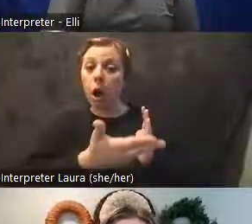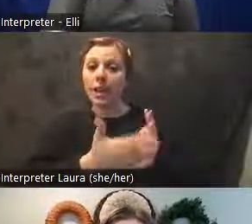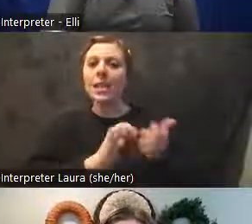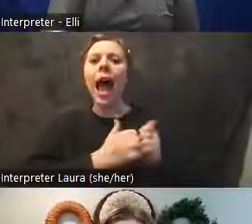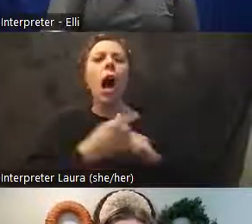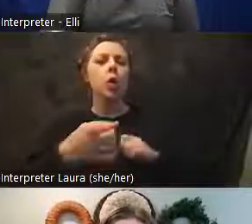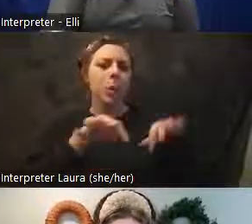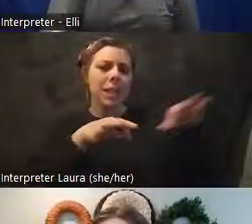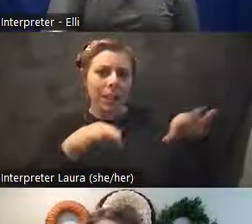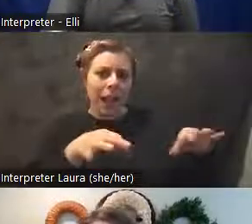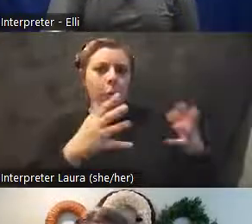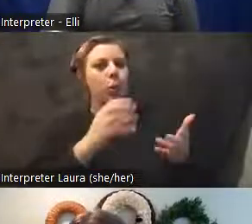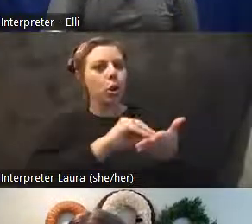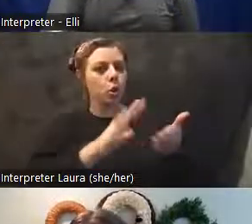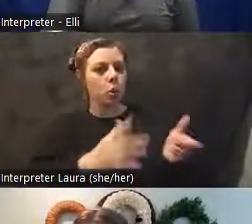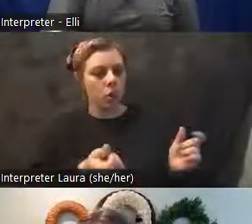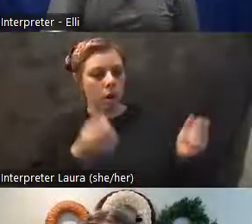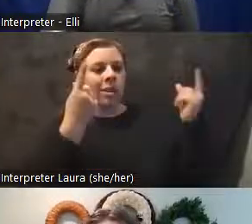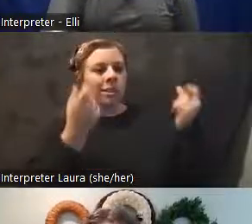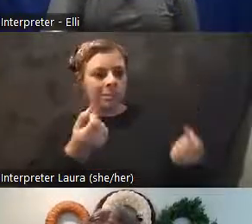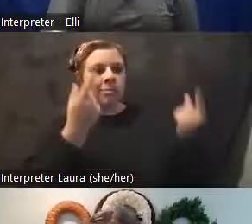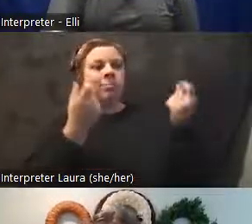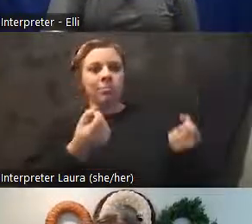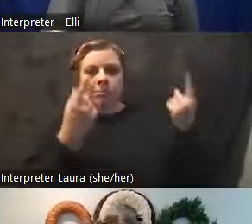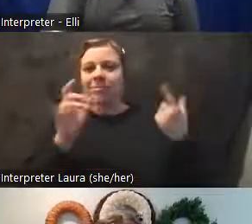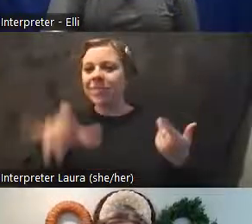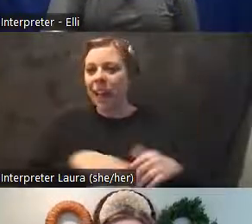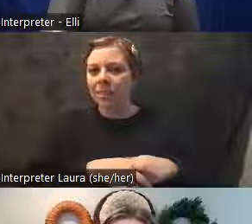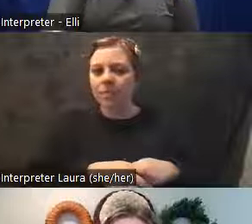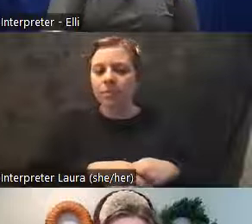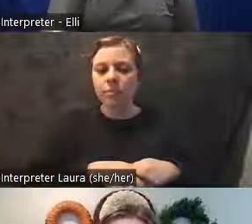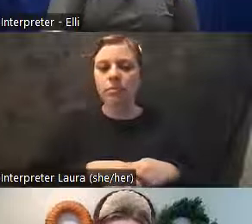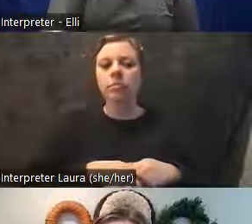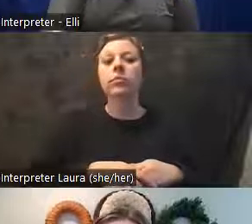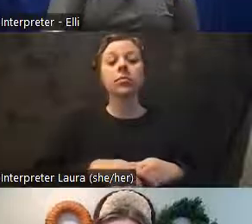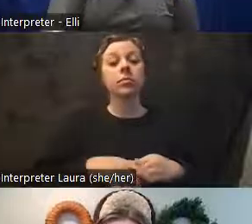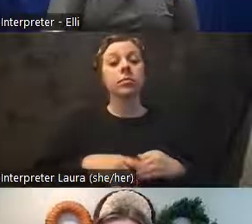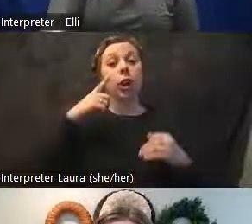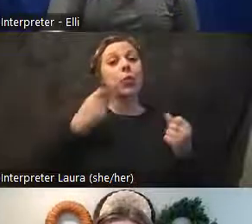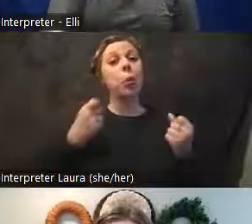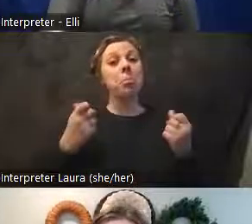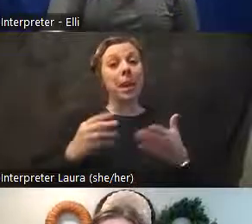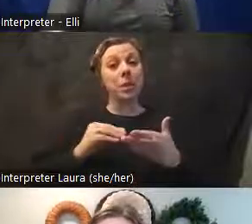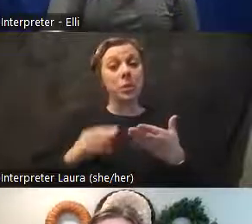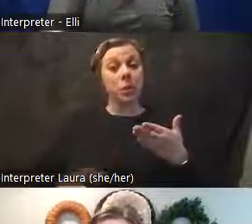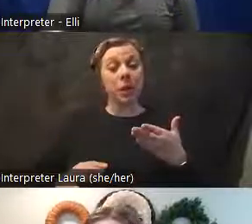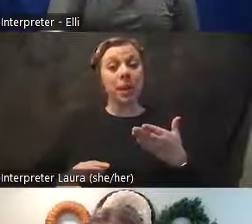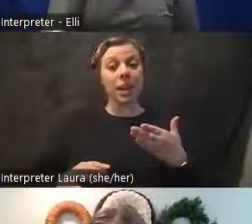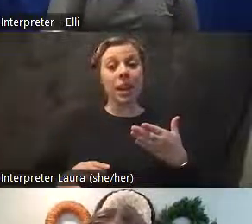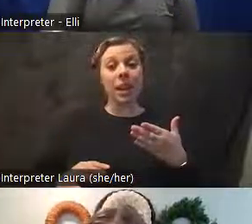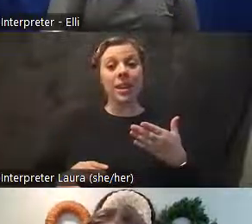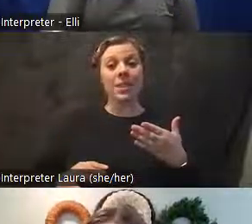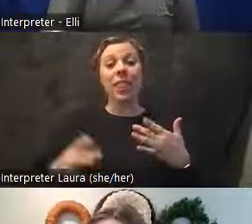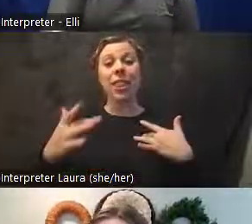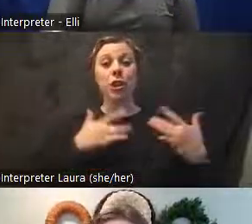Additionally, many students, a barrier to reporting or receiving help is their concern around drug and